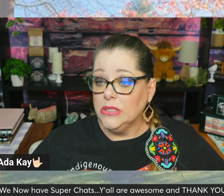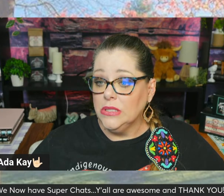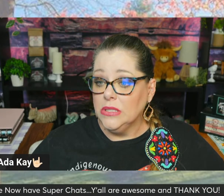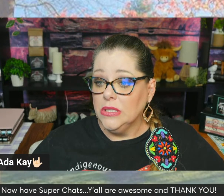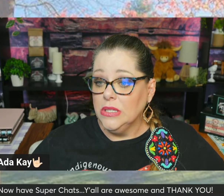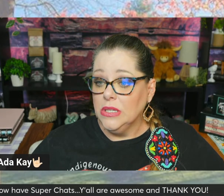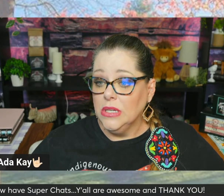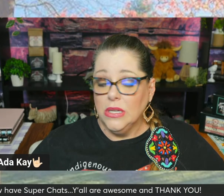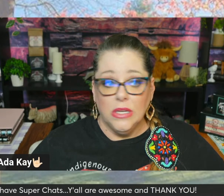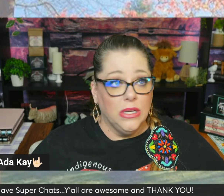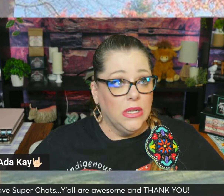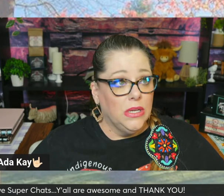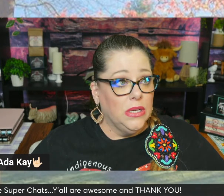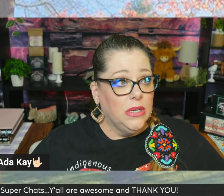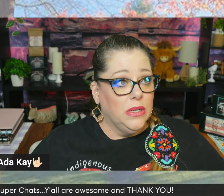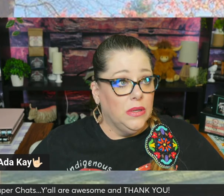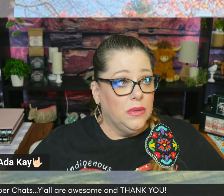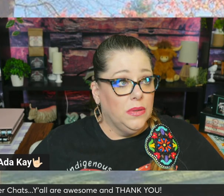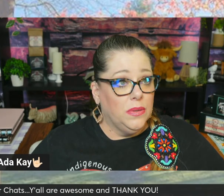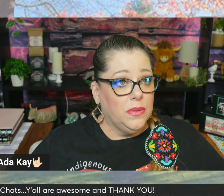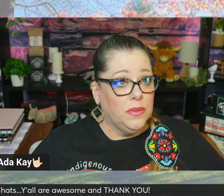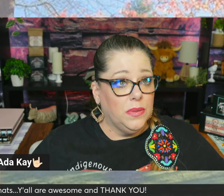comments.